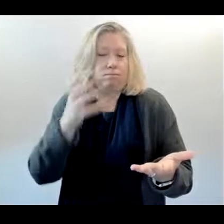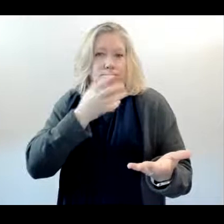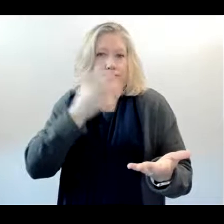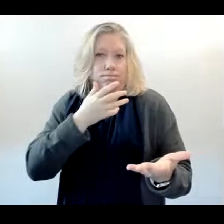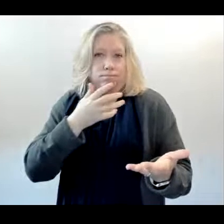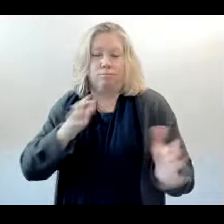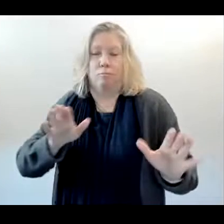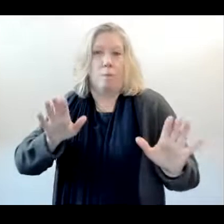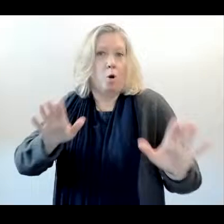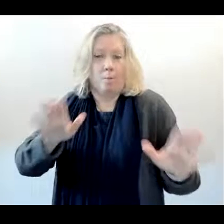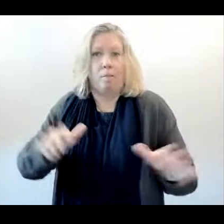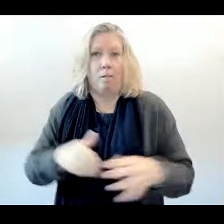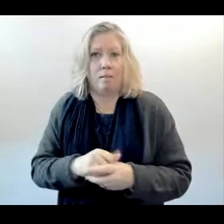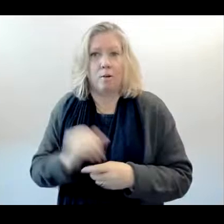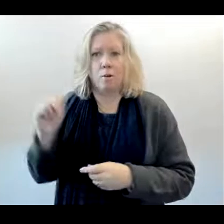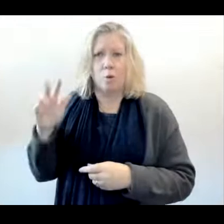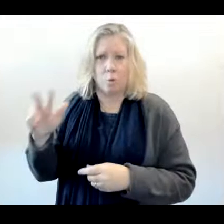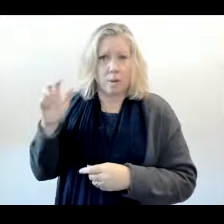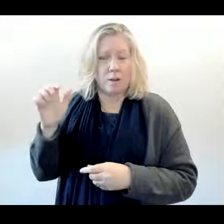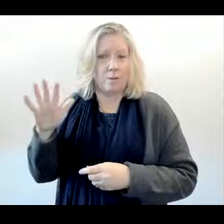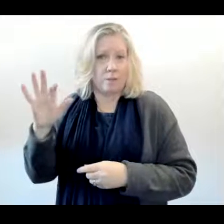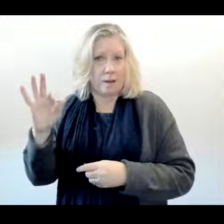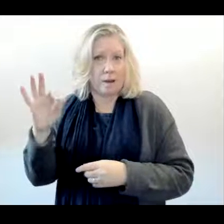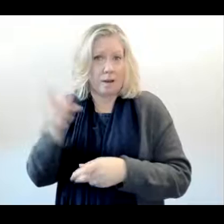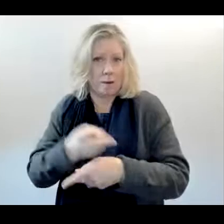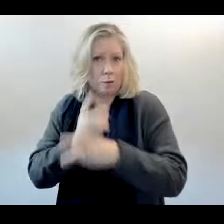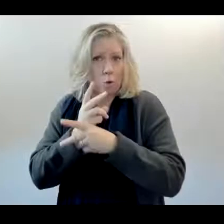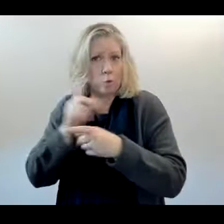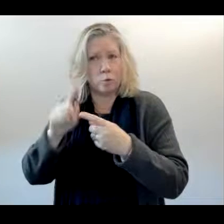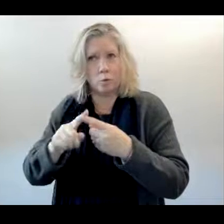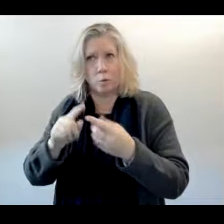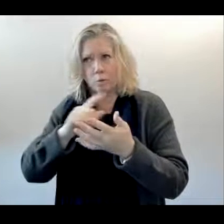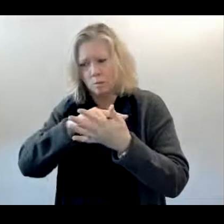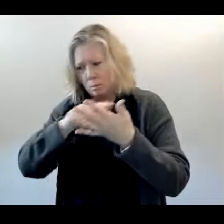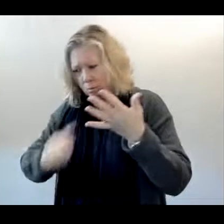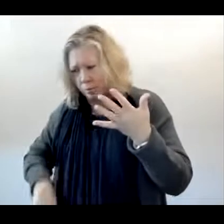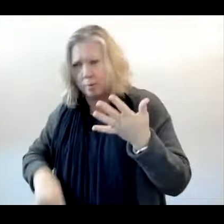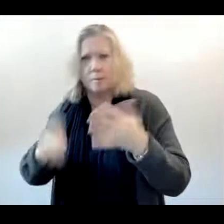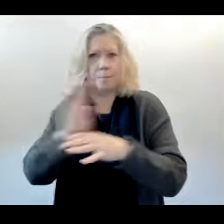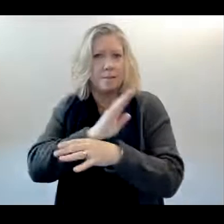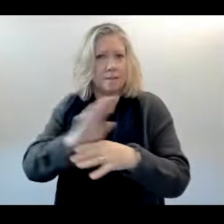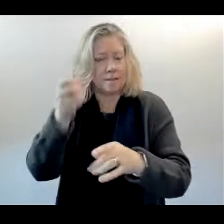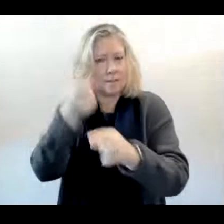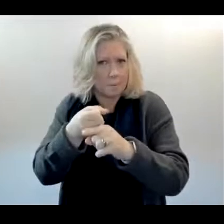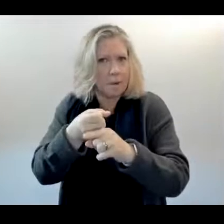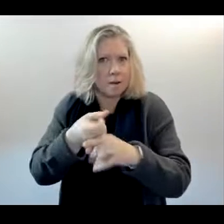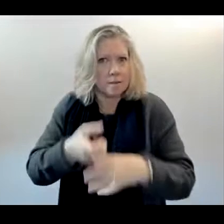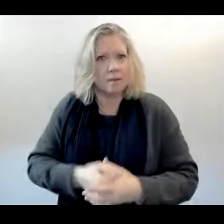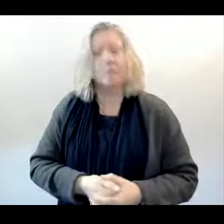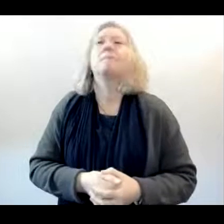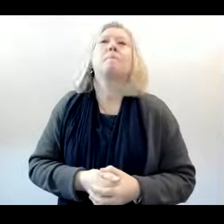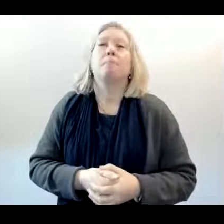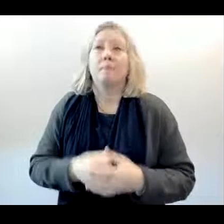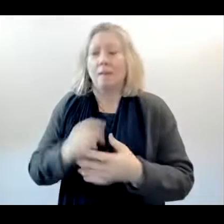It's 359 loans and, countless businesses, within that were impacted, and those, like I said, that had the most